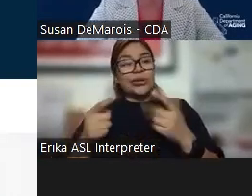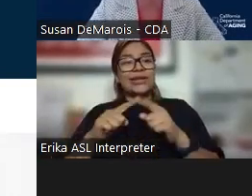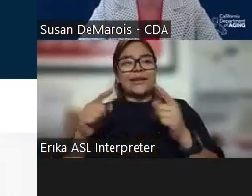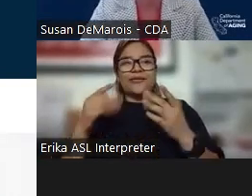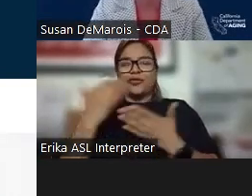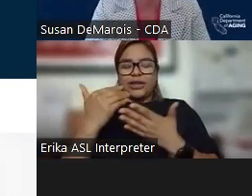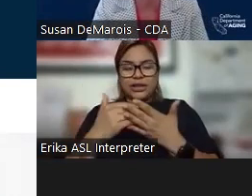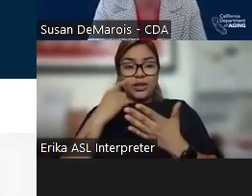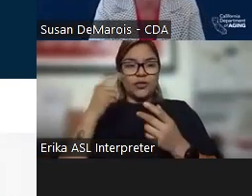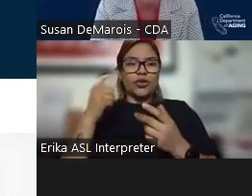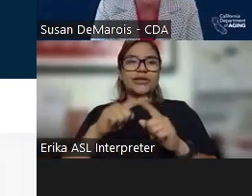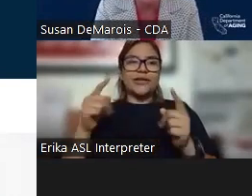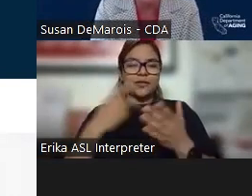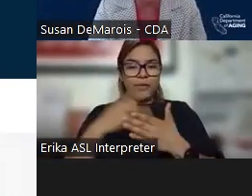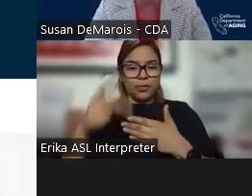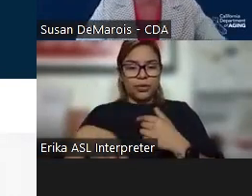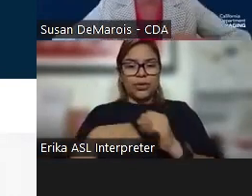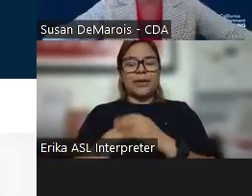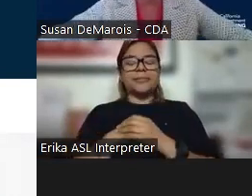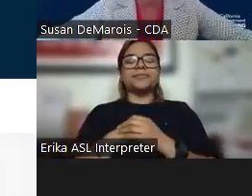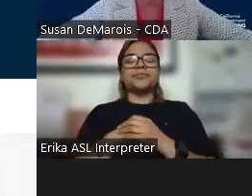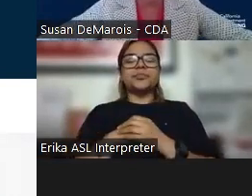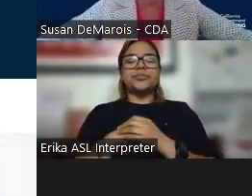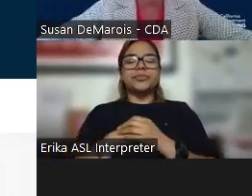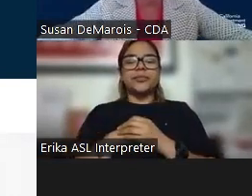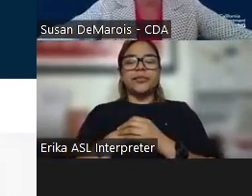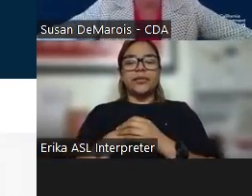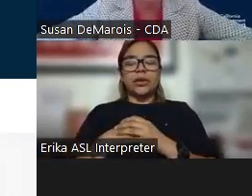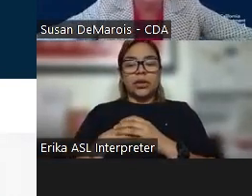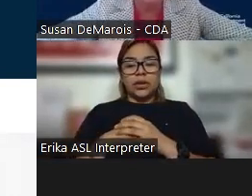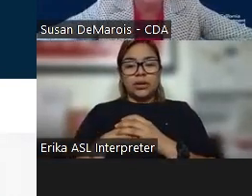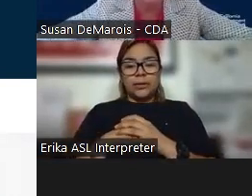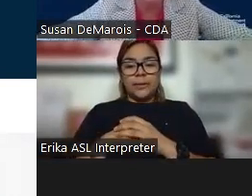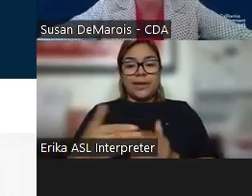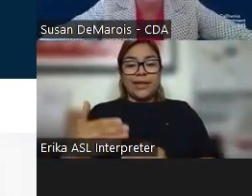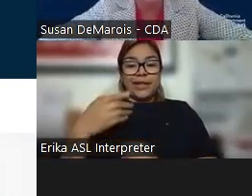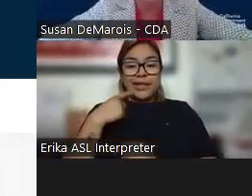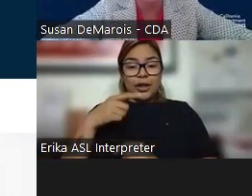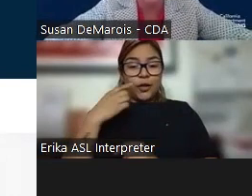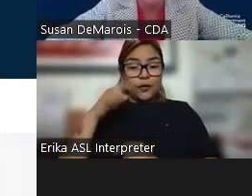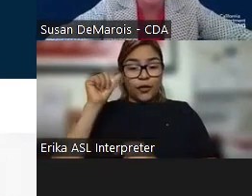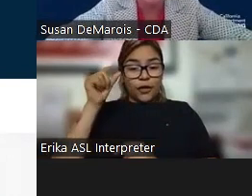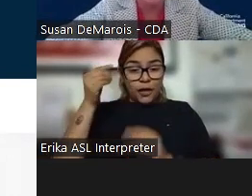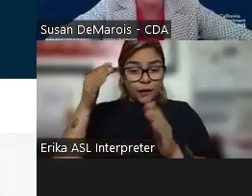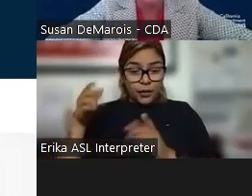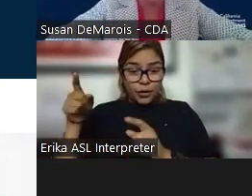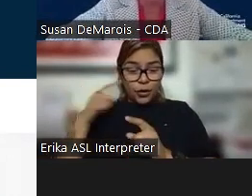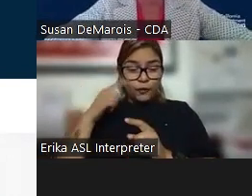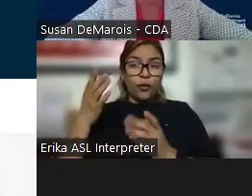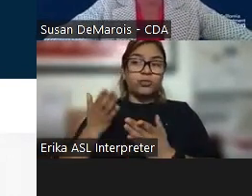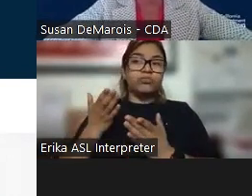launched the training and stipends program under CalGROWS, and thank you to the governor for uplifting that